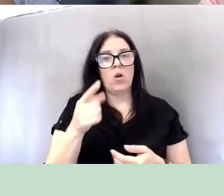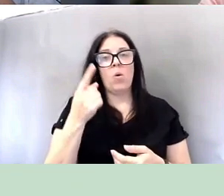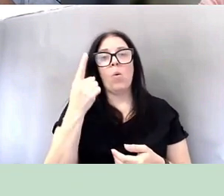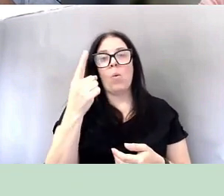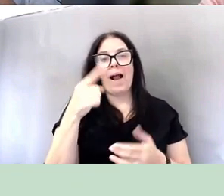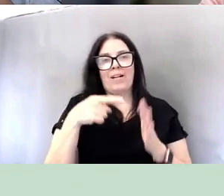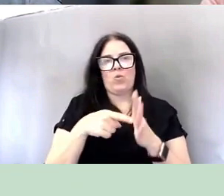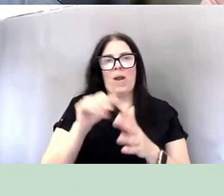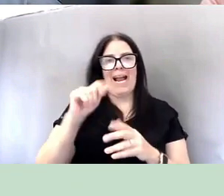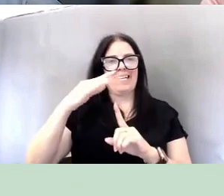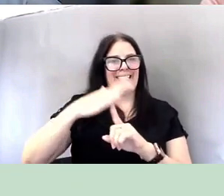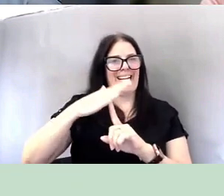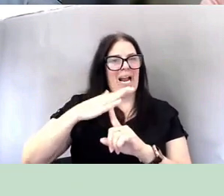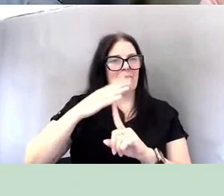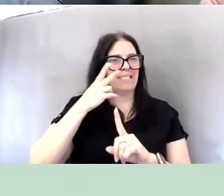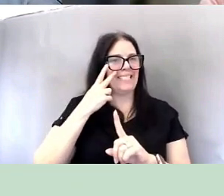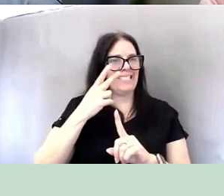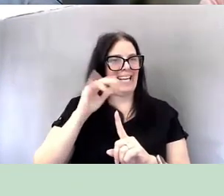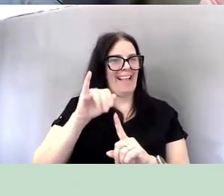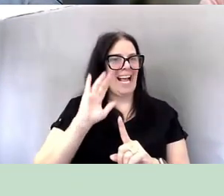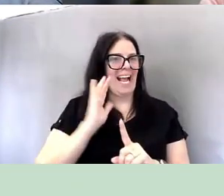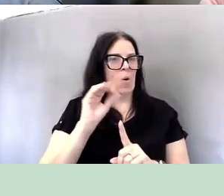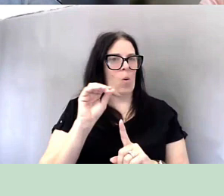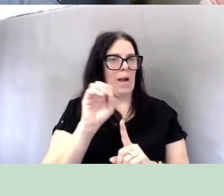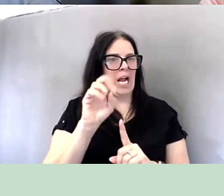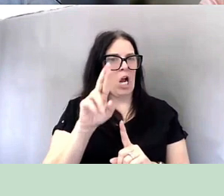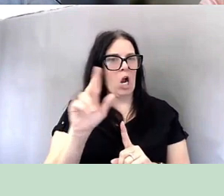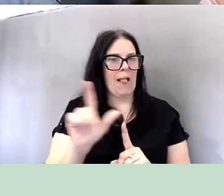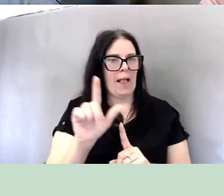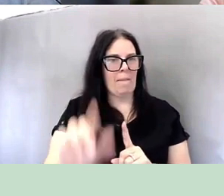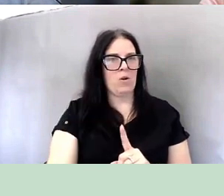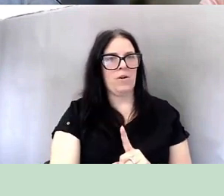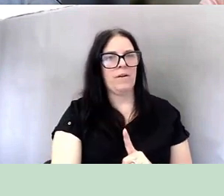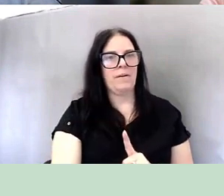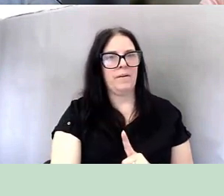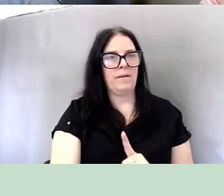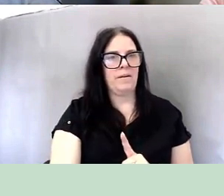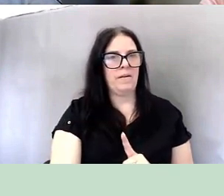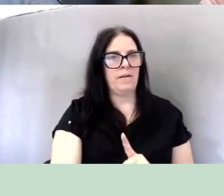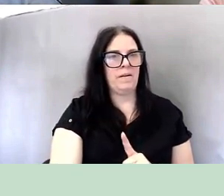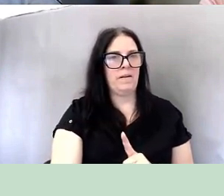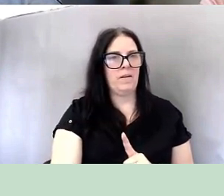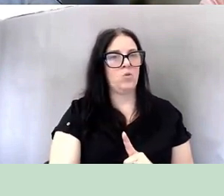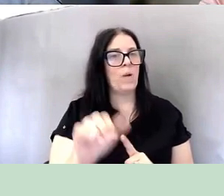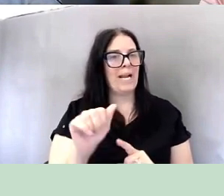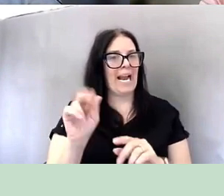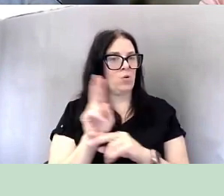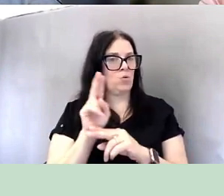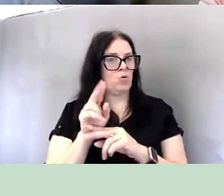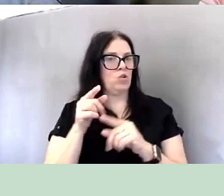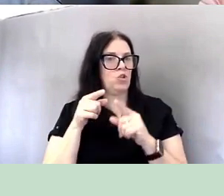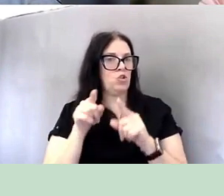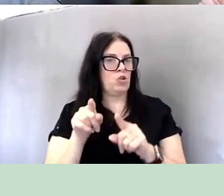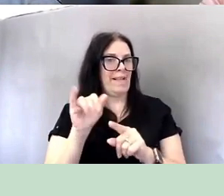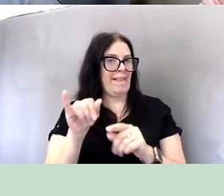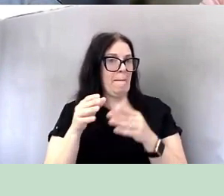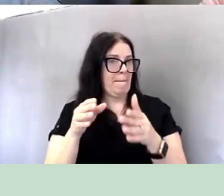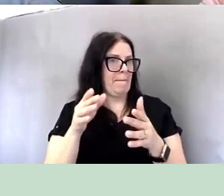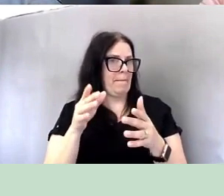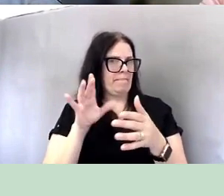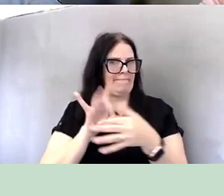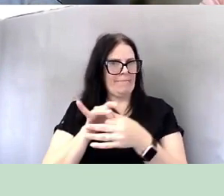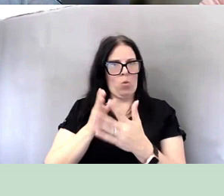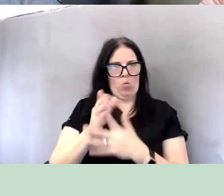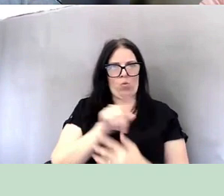featured at the top is the OER library. So you can access it through this path.